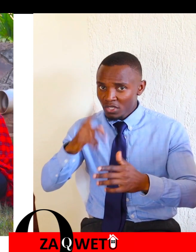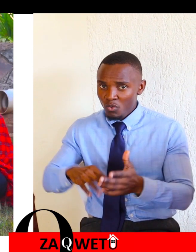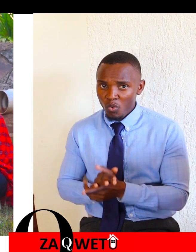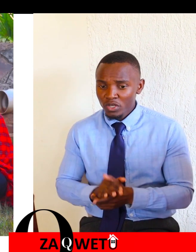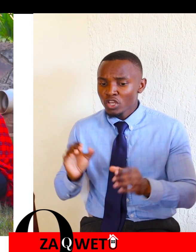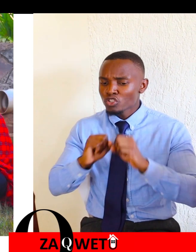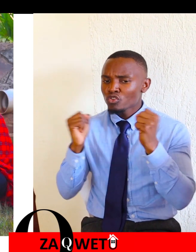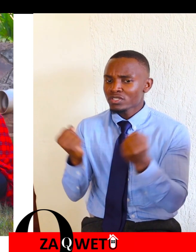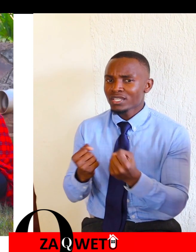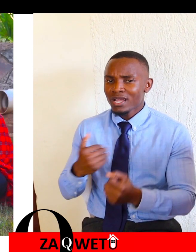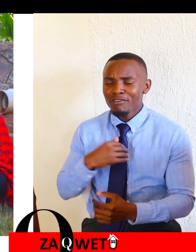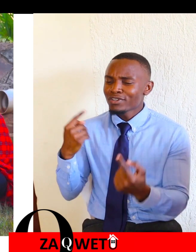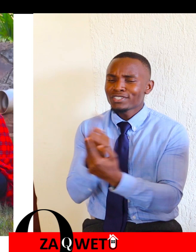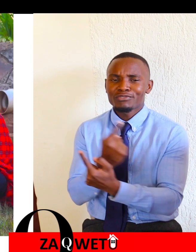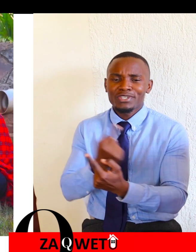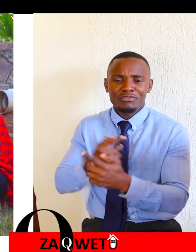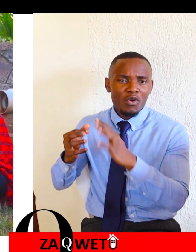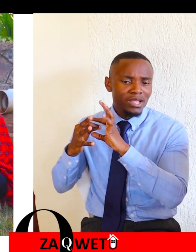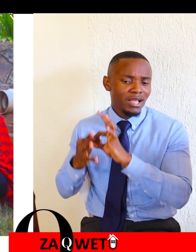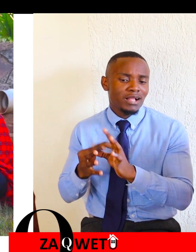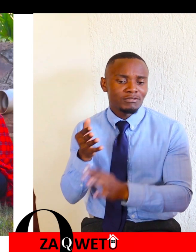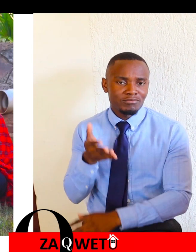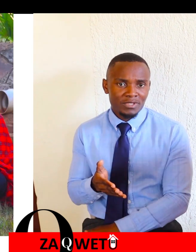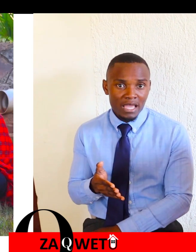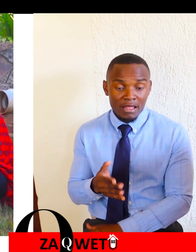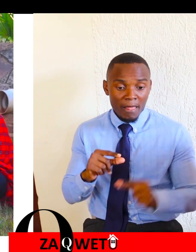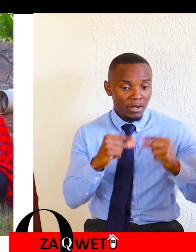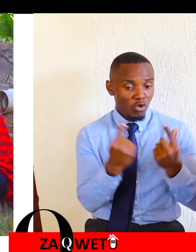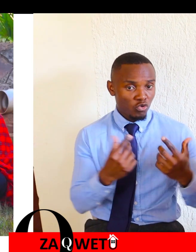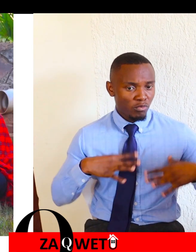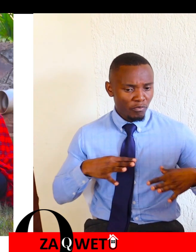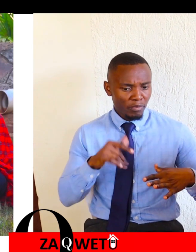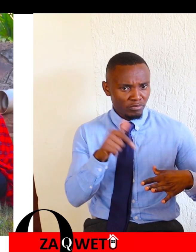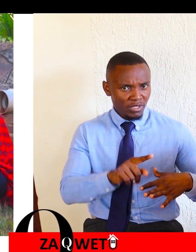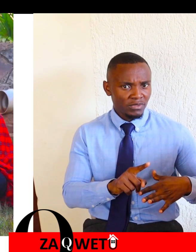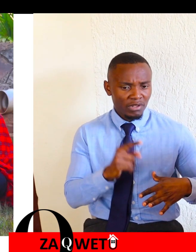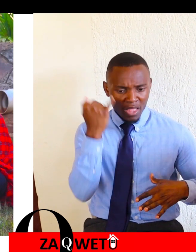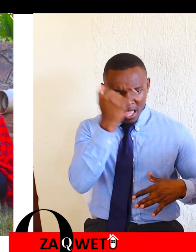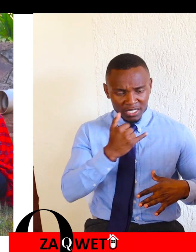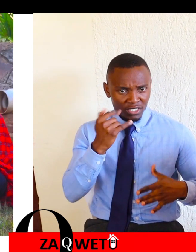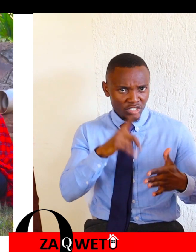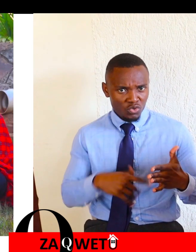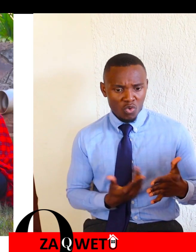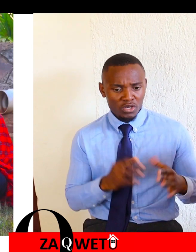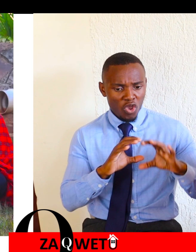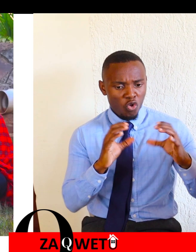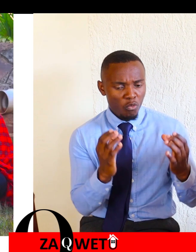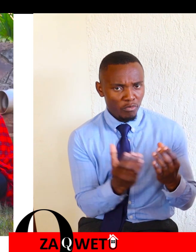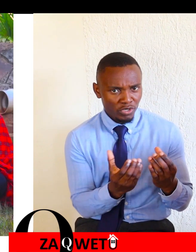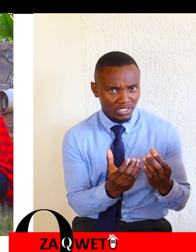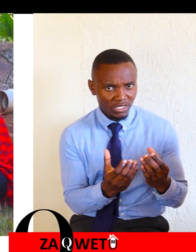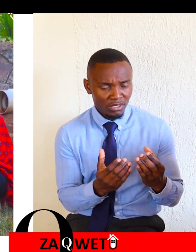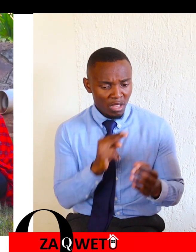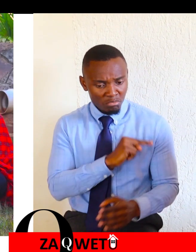you can say the society is multicultural. Yeah. There exist several cultures where a group of people identify